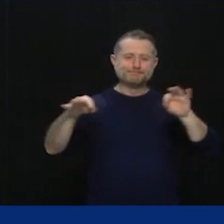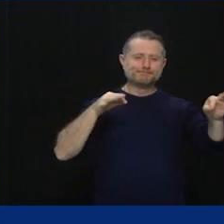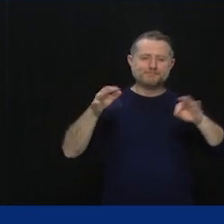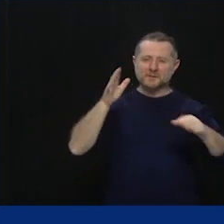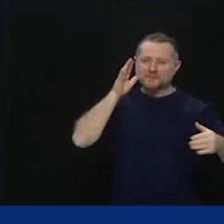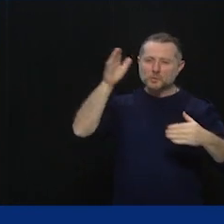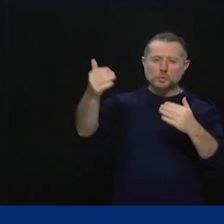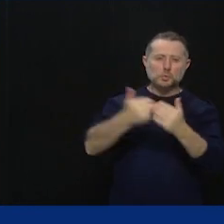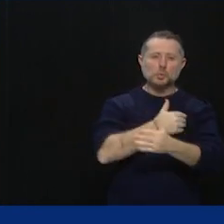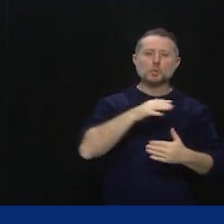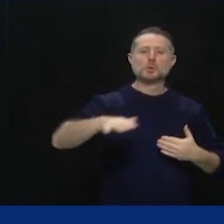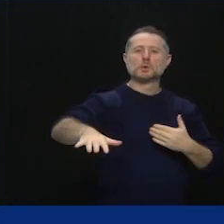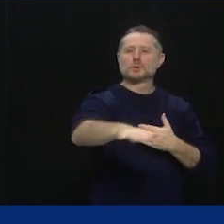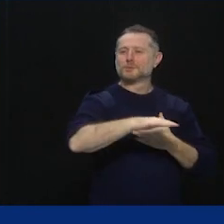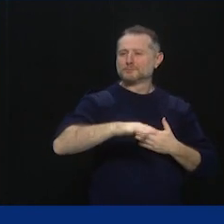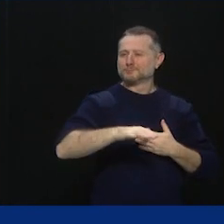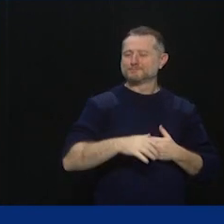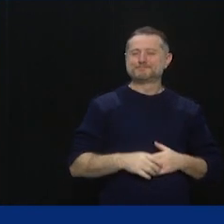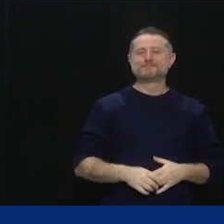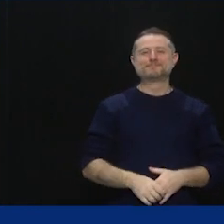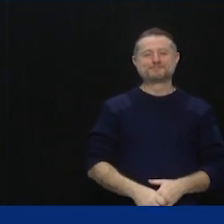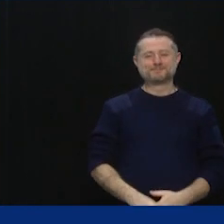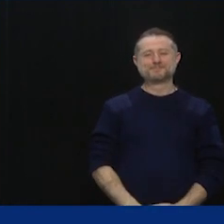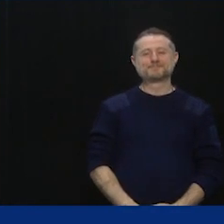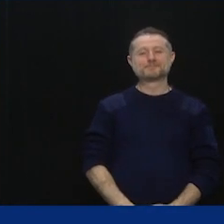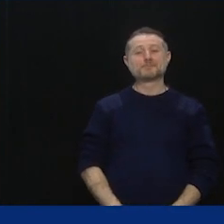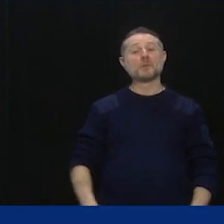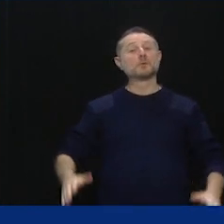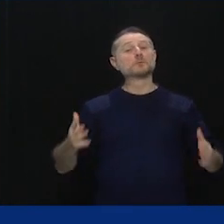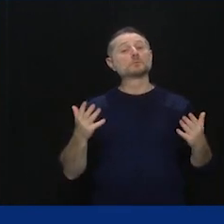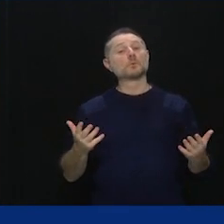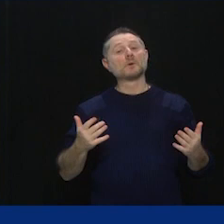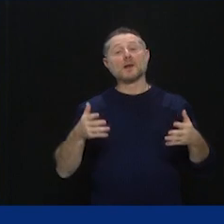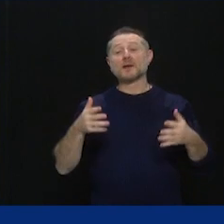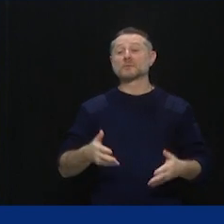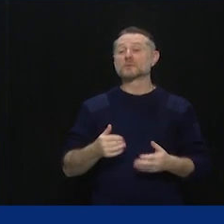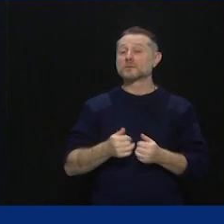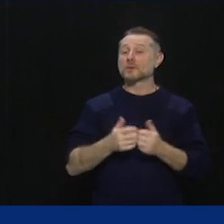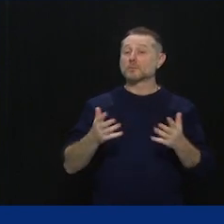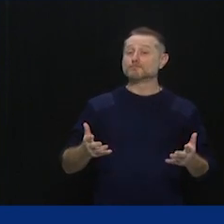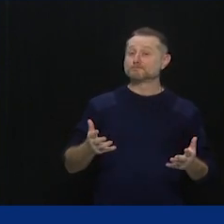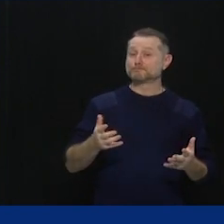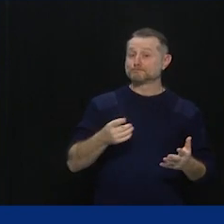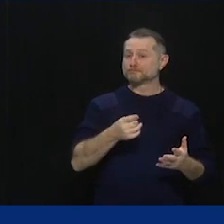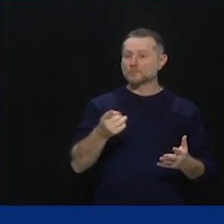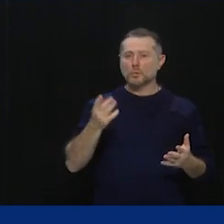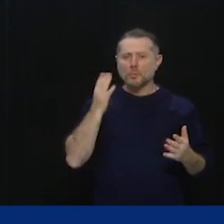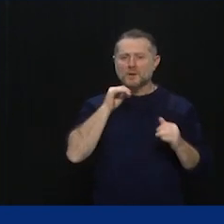speakers, I'll leave you with this. Why not? Thank you.